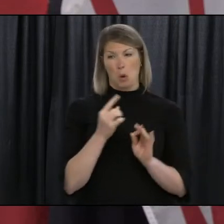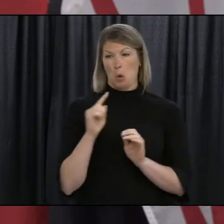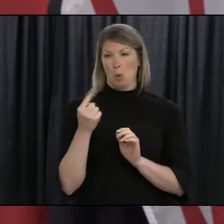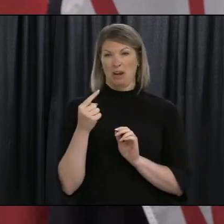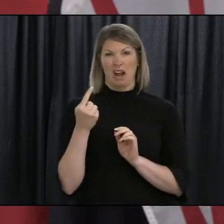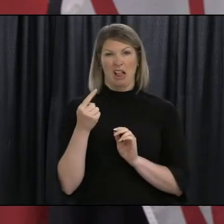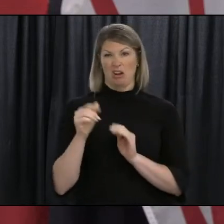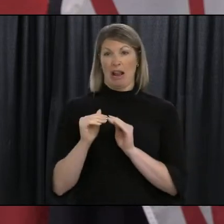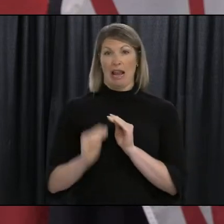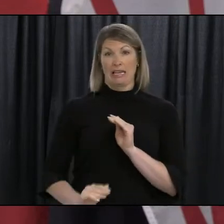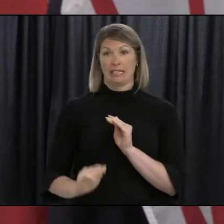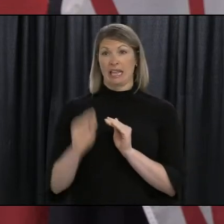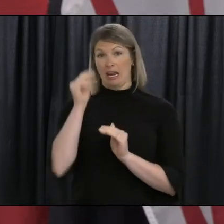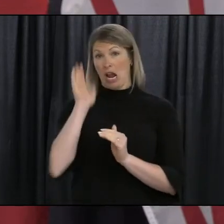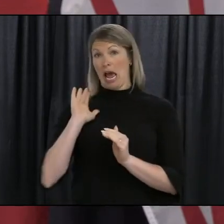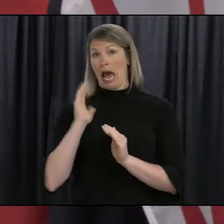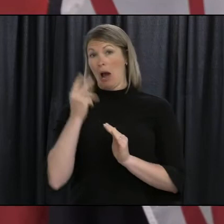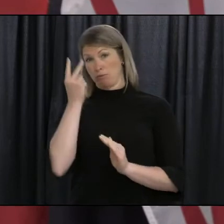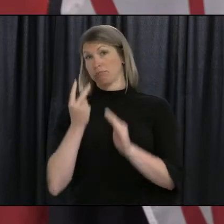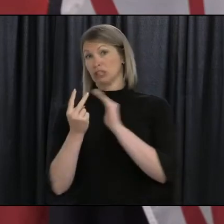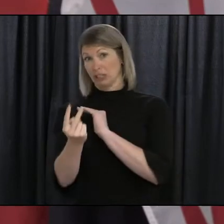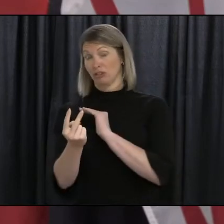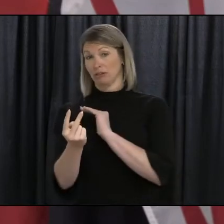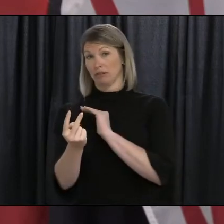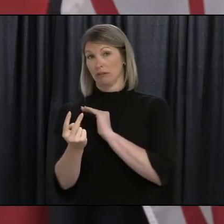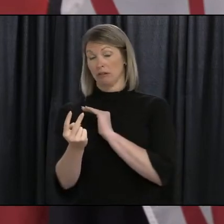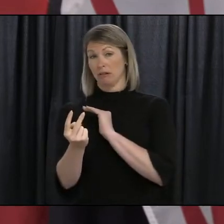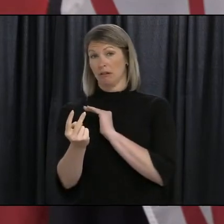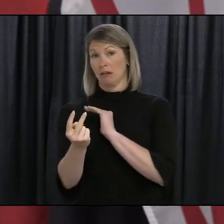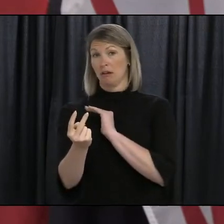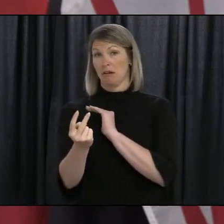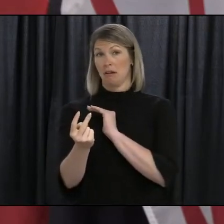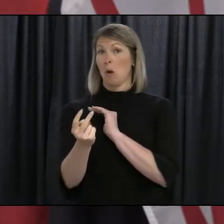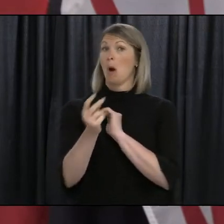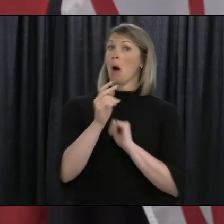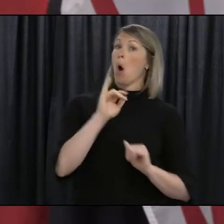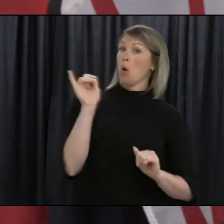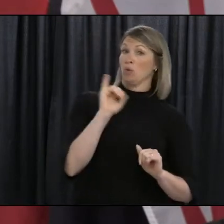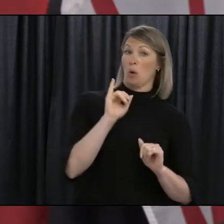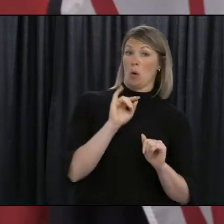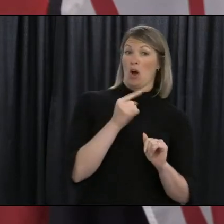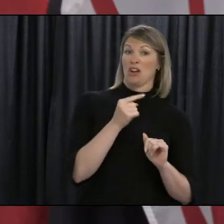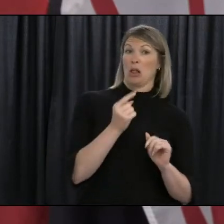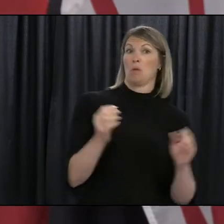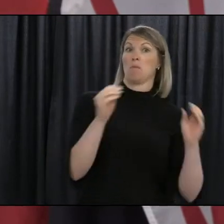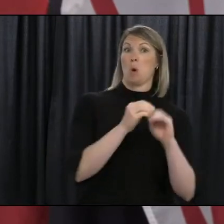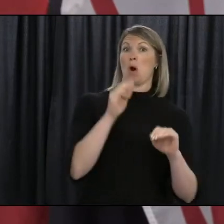2019 projection, and in fact $1 higher than the mid-year projection.